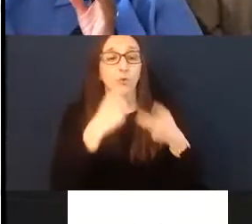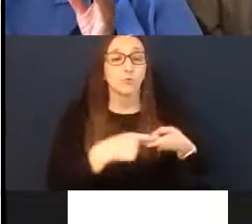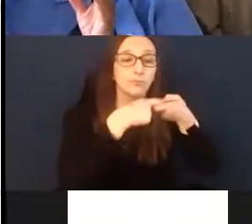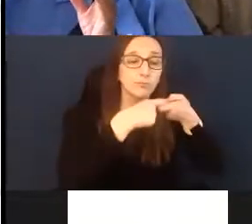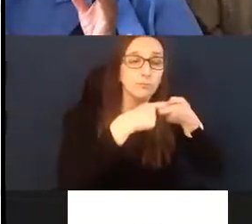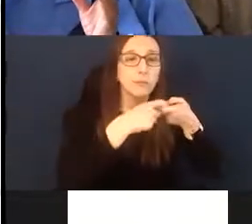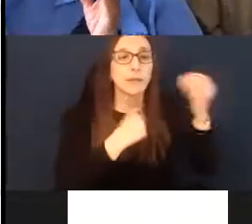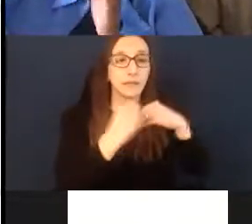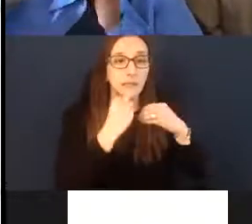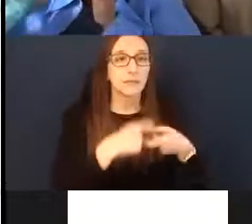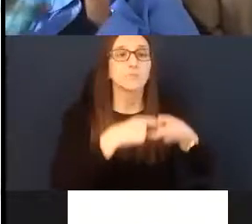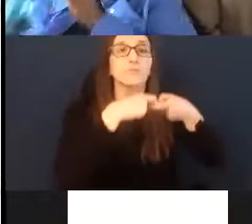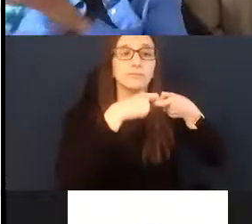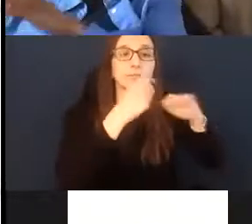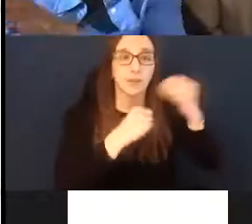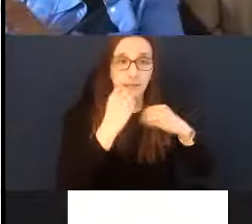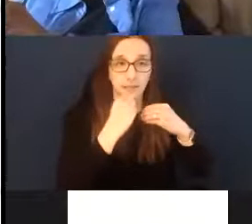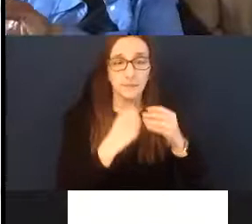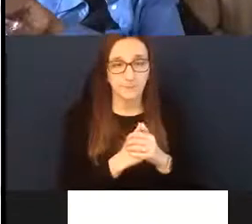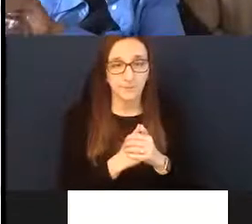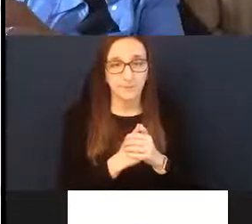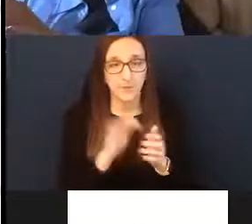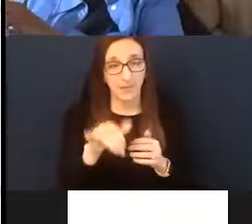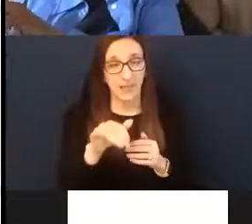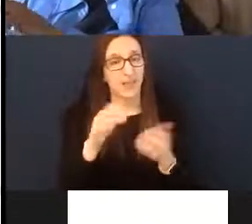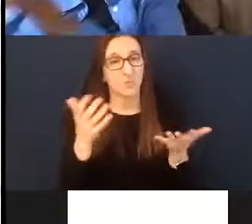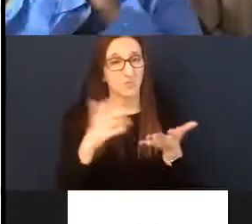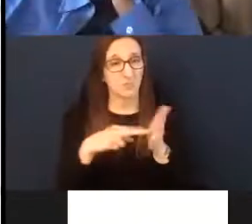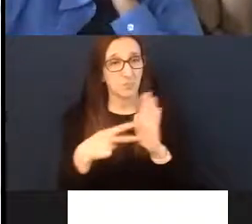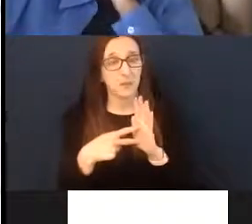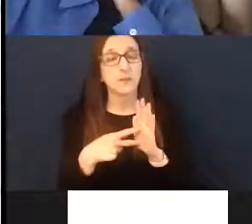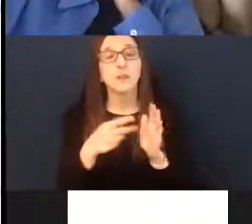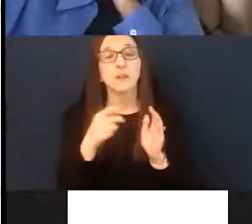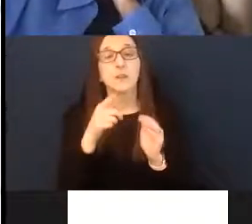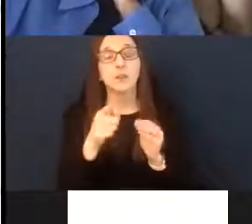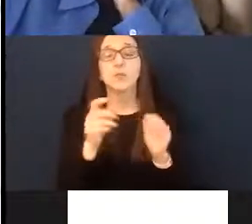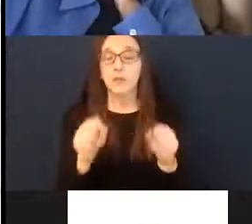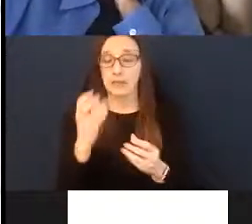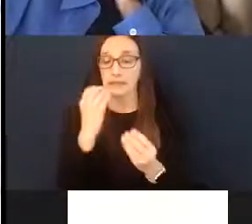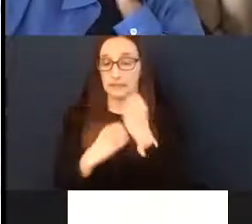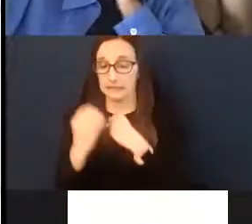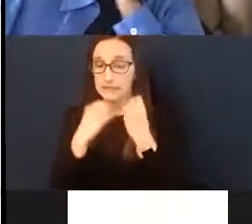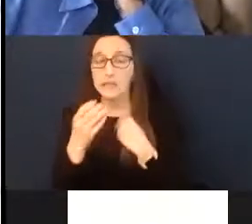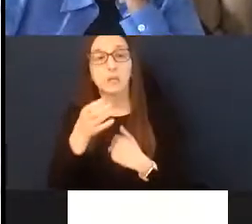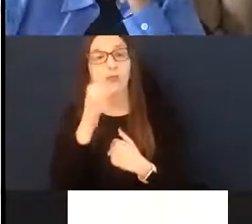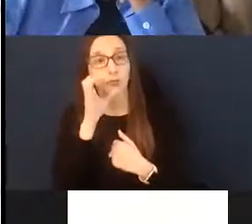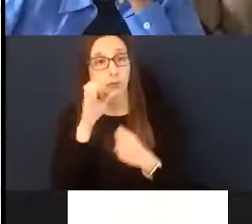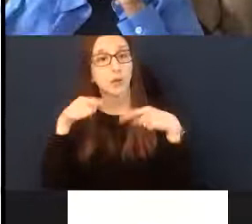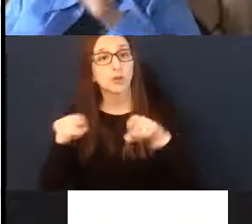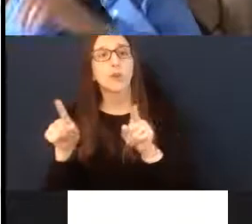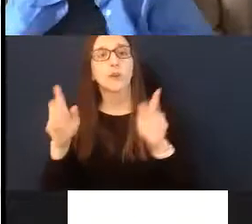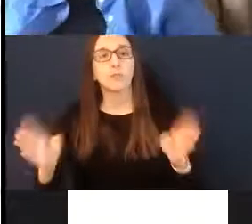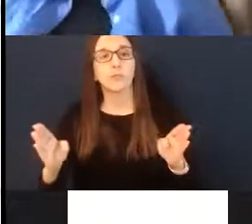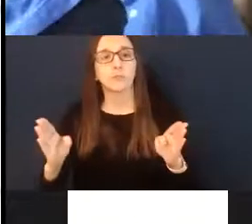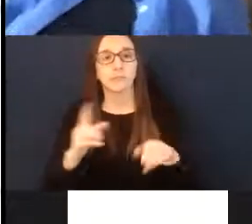So what is it? Intermittent fasting is when you allow yourself to eat and drink during a specific